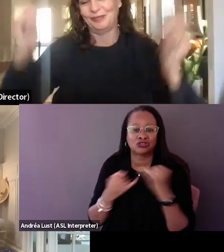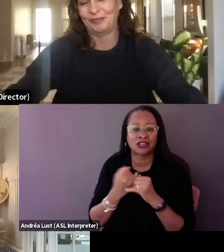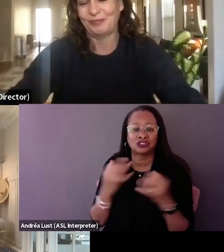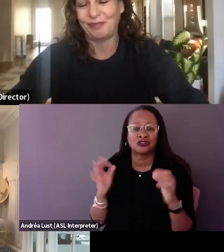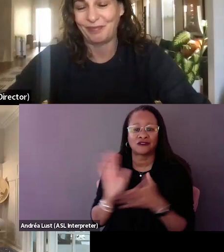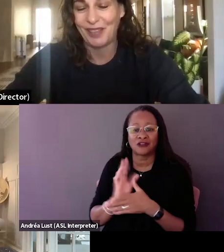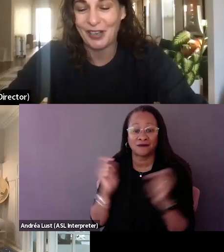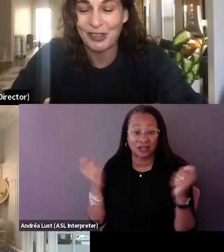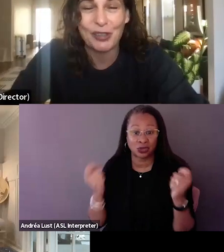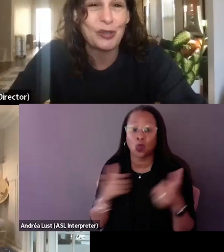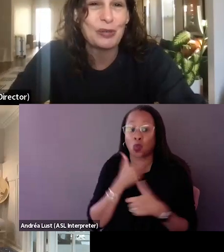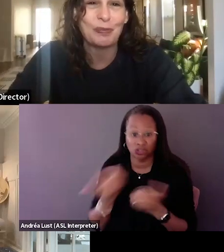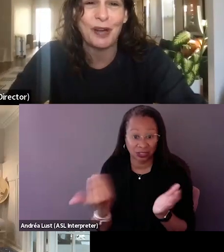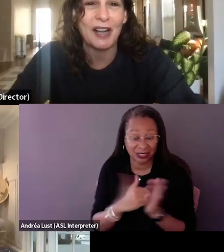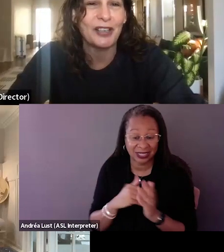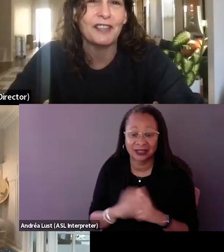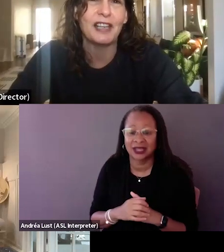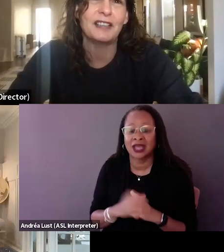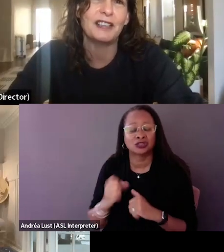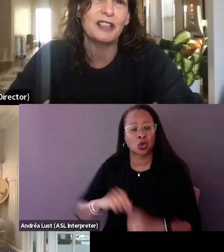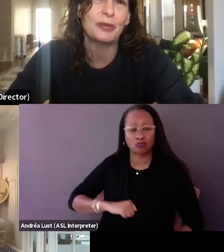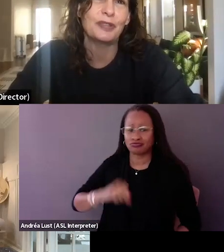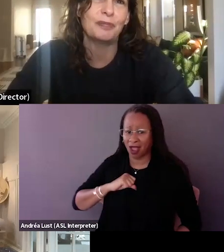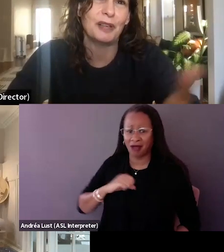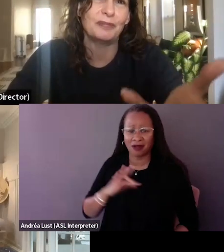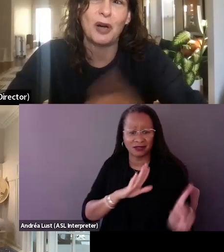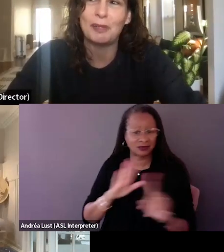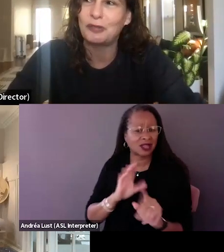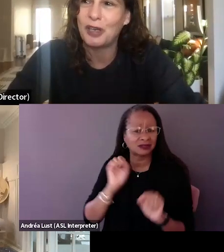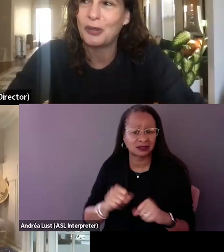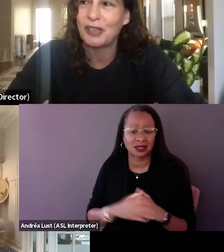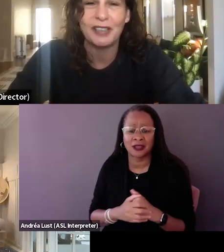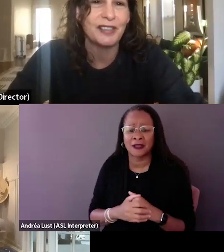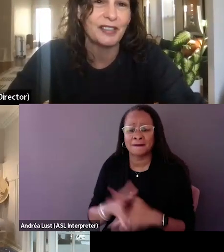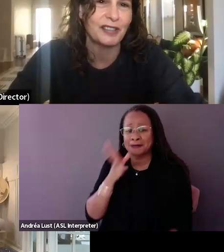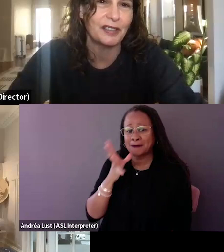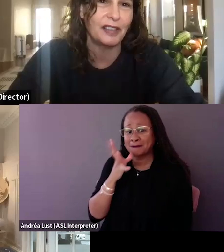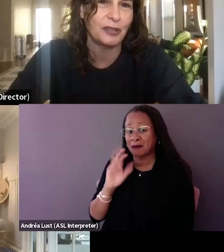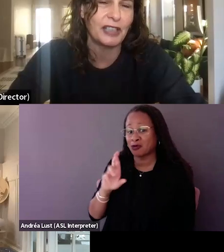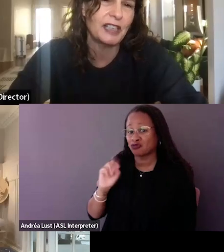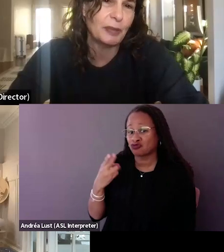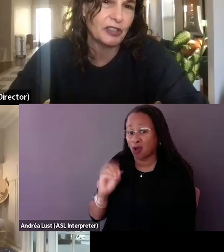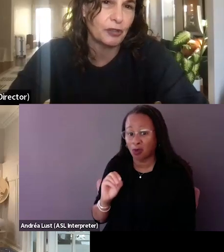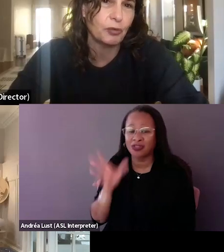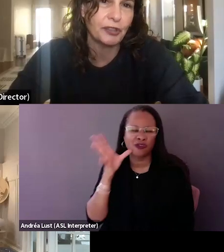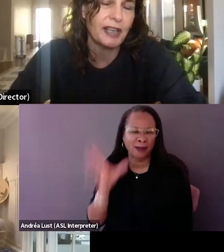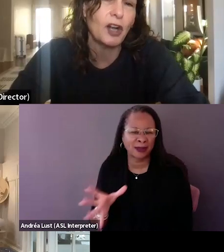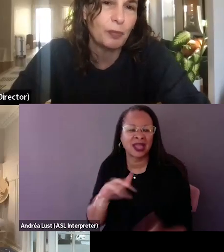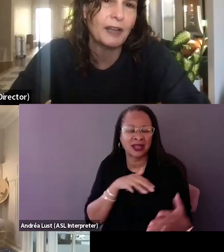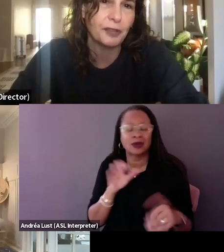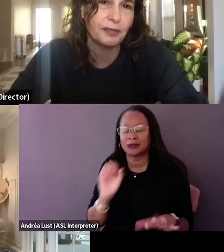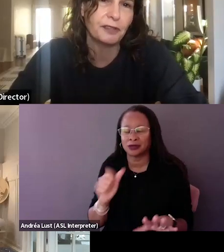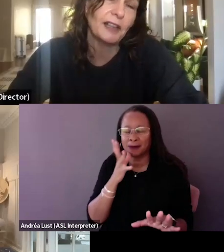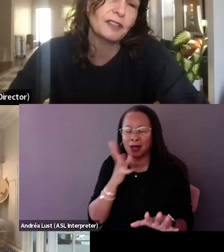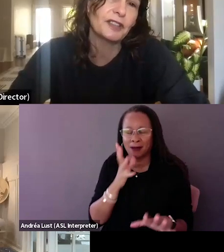and they're so proud. And they, you know, Mama Rowe is, you know, studying to be a social worker to